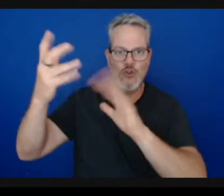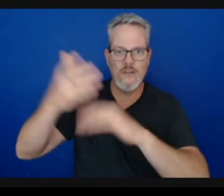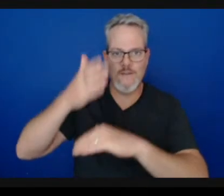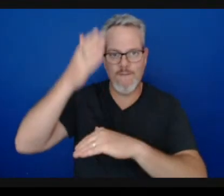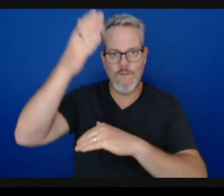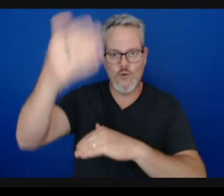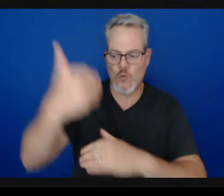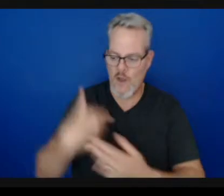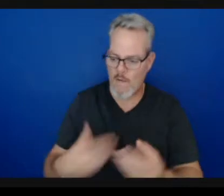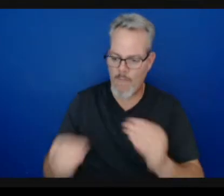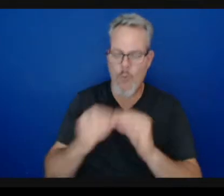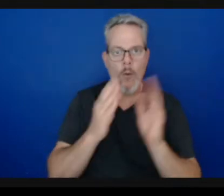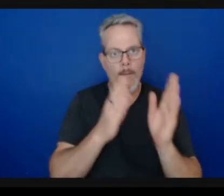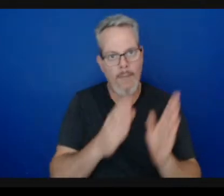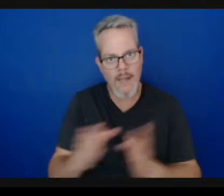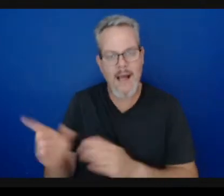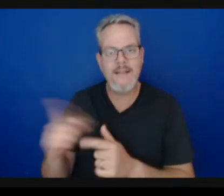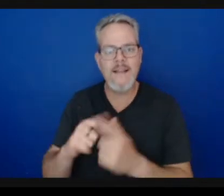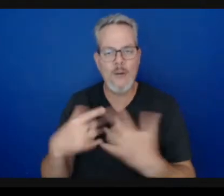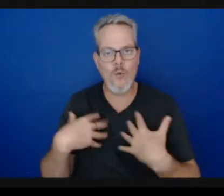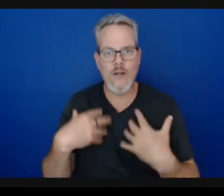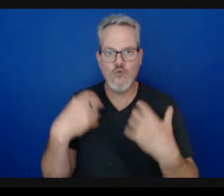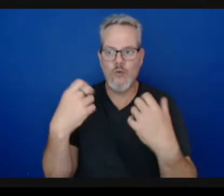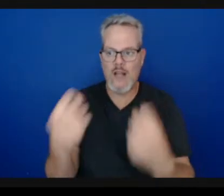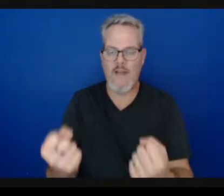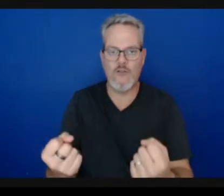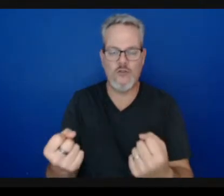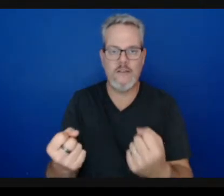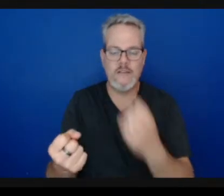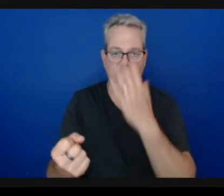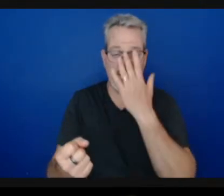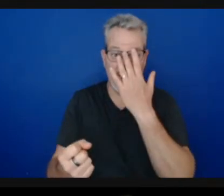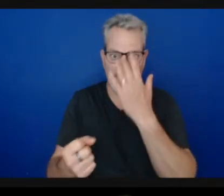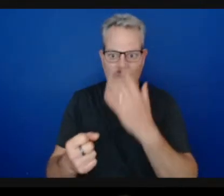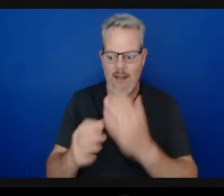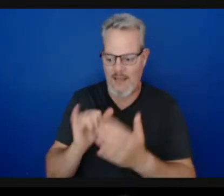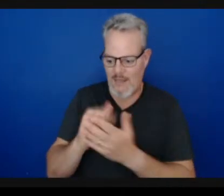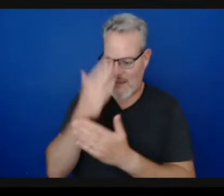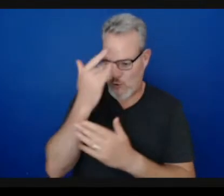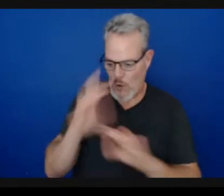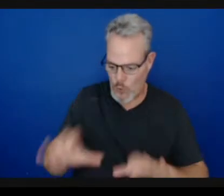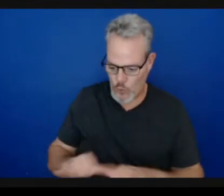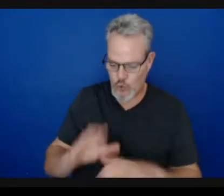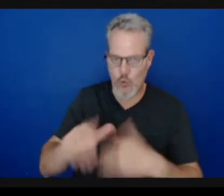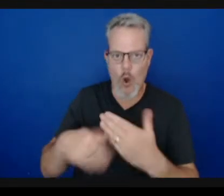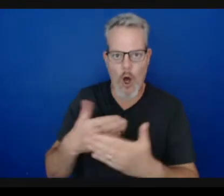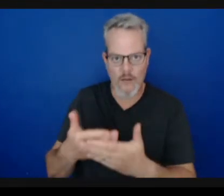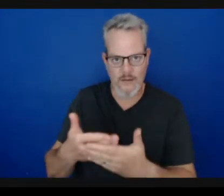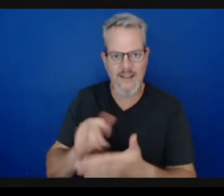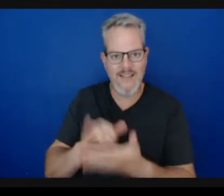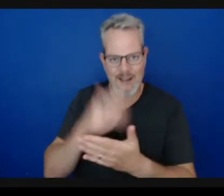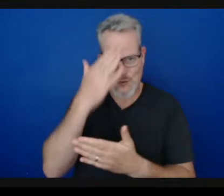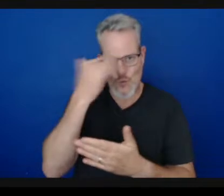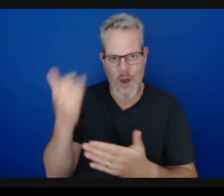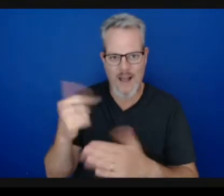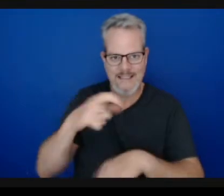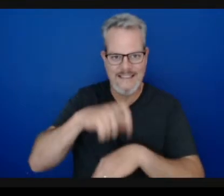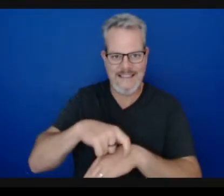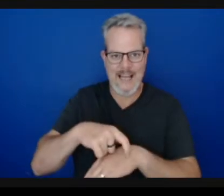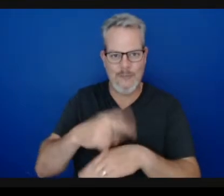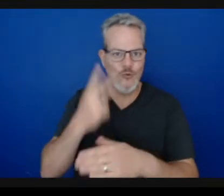and recover even faster as well. That's why we do all this, and that's why we thought it was time to revisit